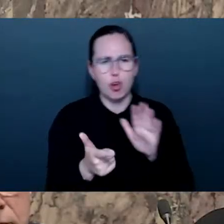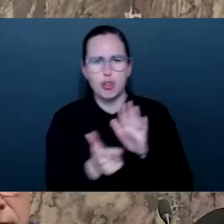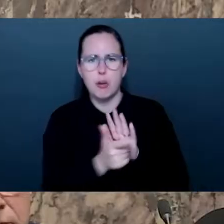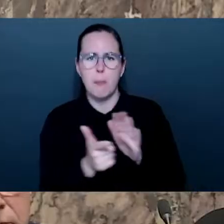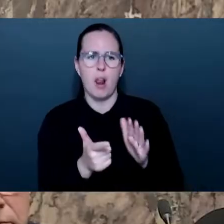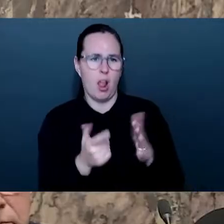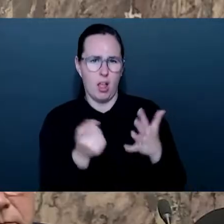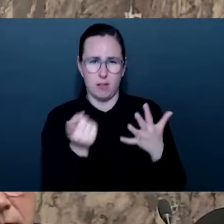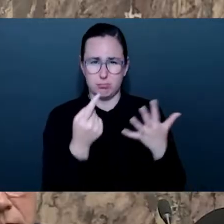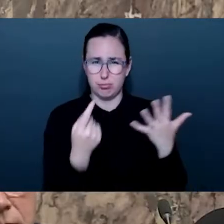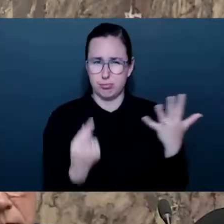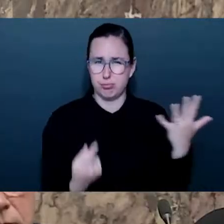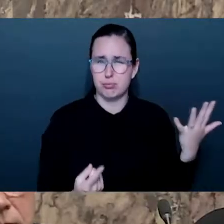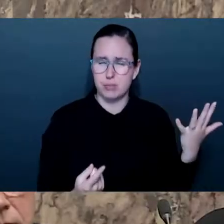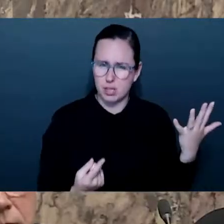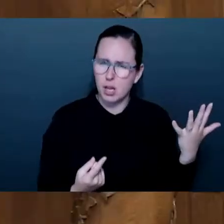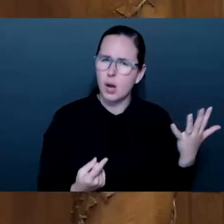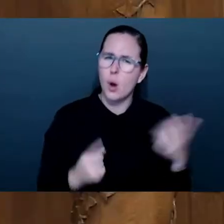residents?